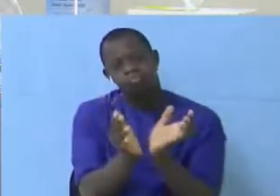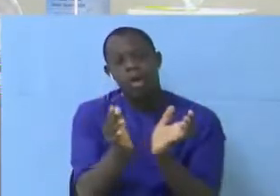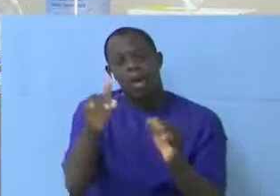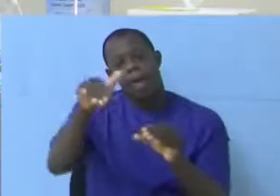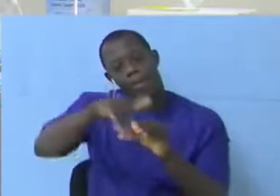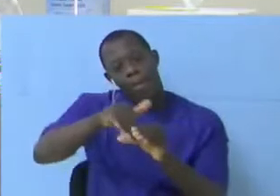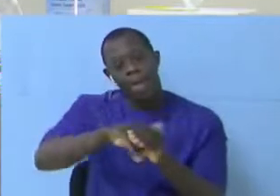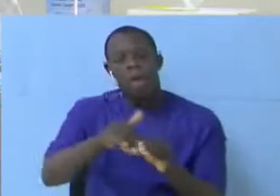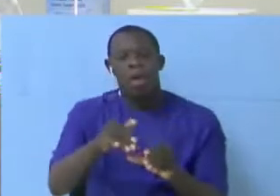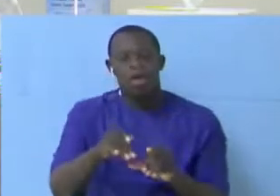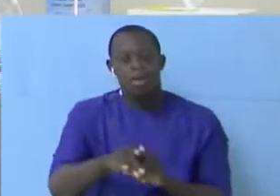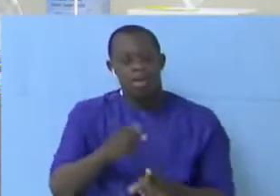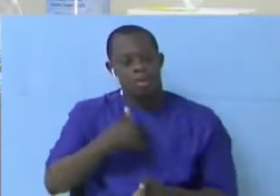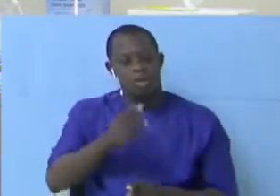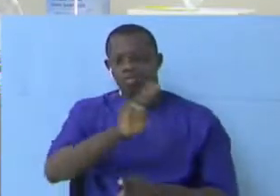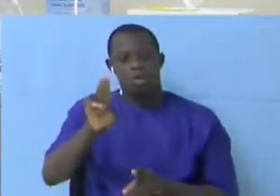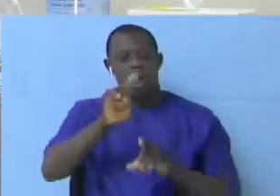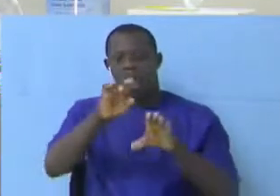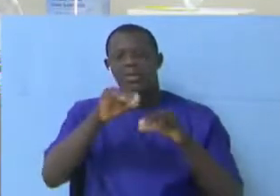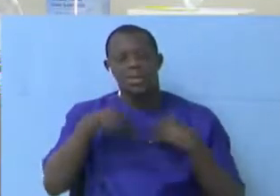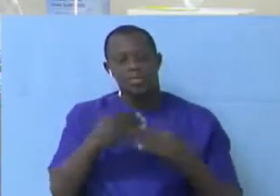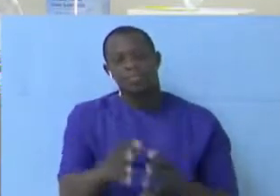would disagree.